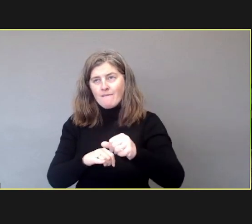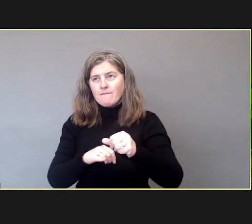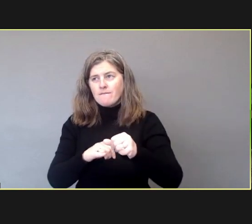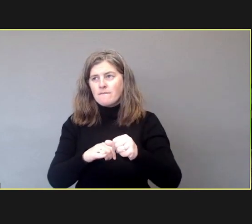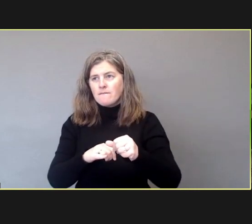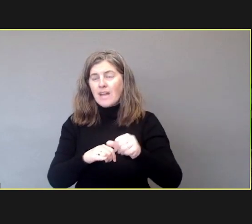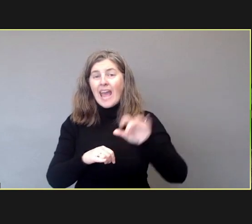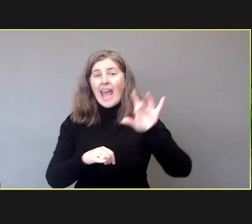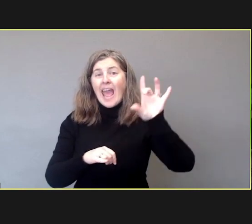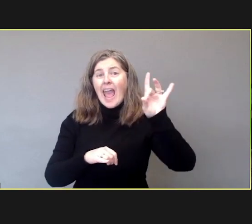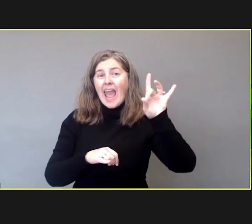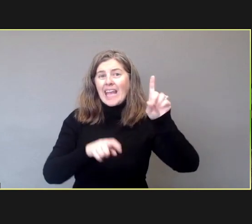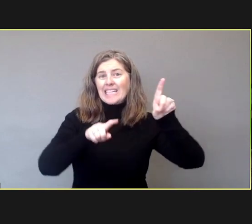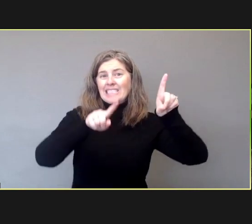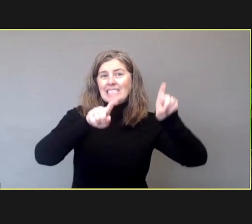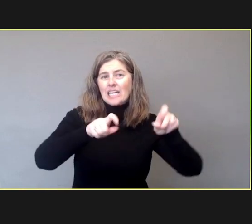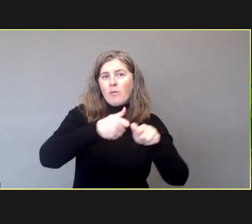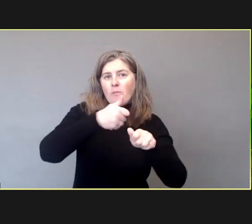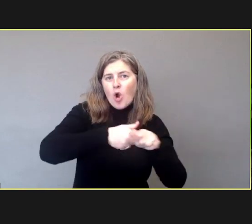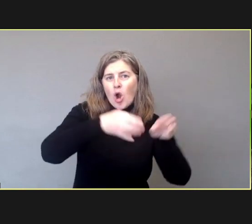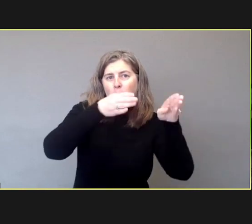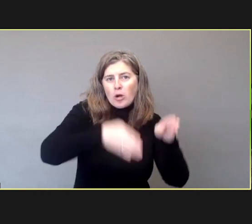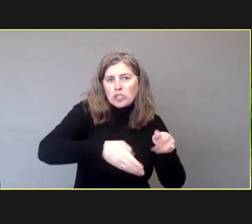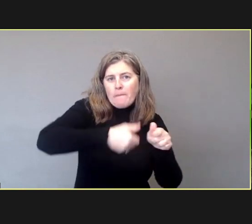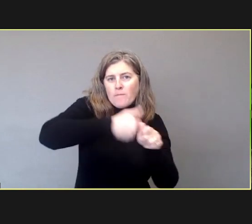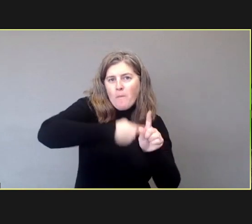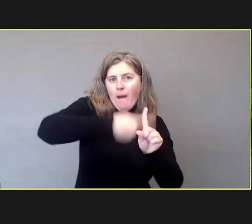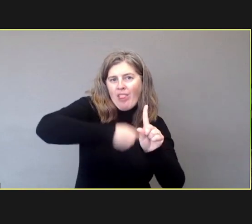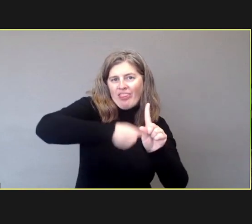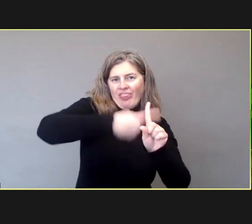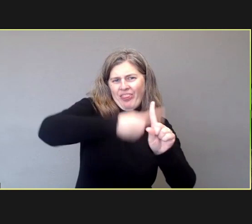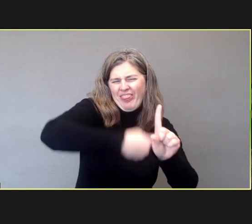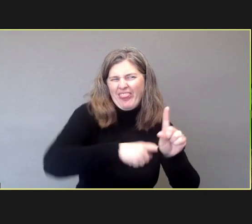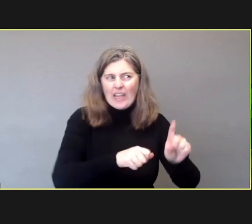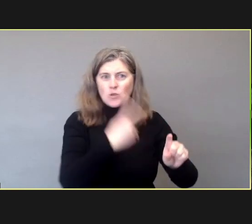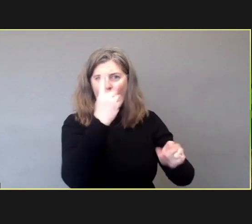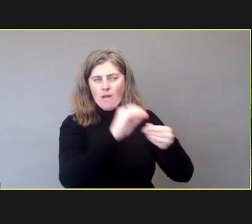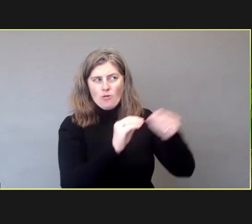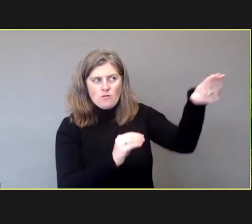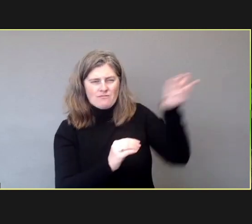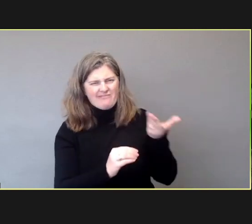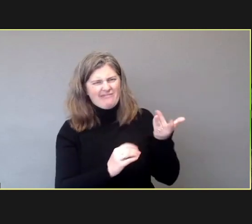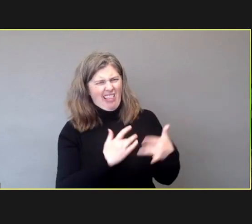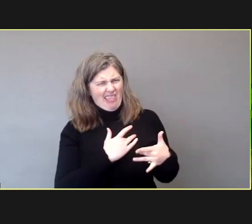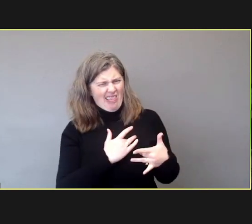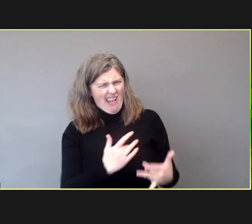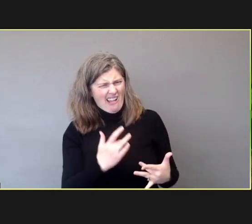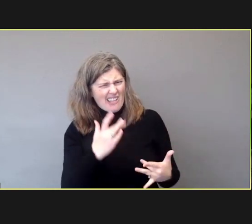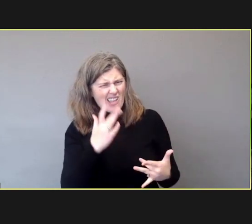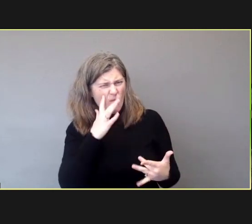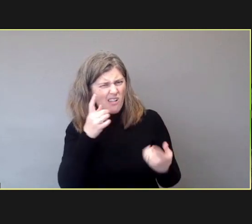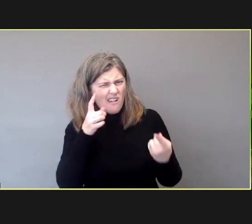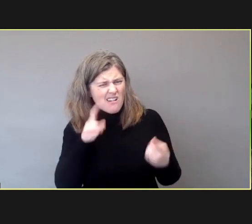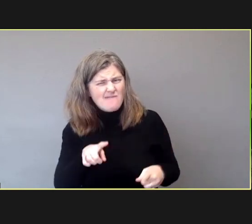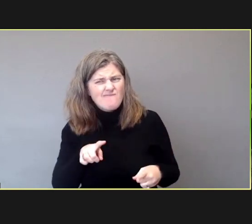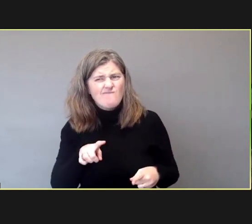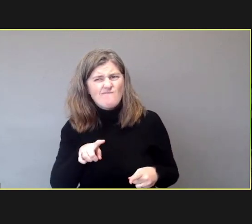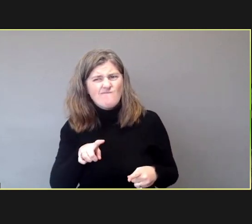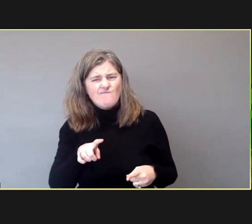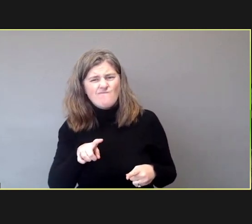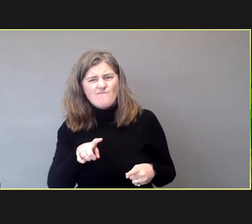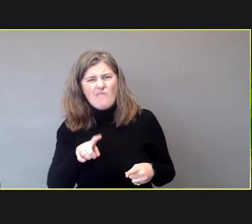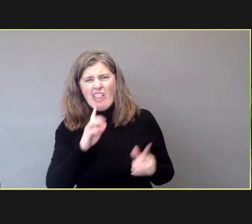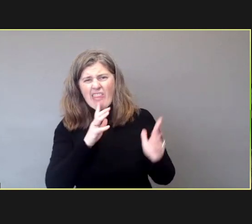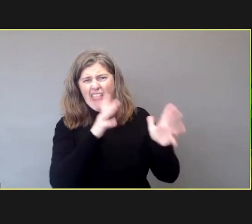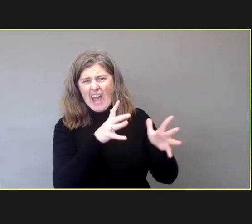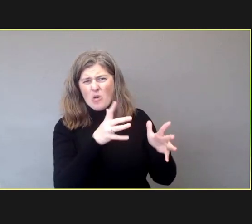8 tests per person per month. So that's one number. I think it's unlikely that we'll need those